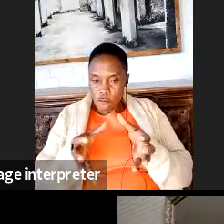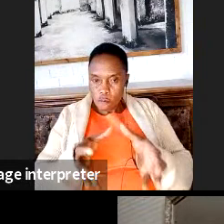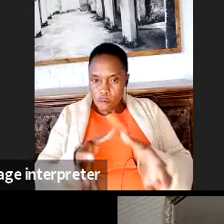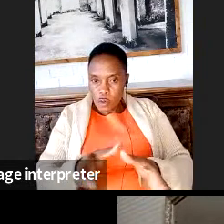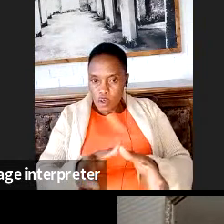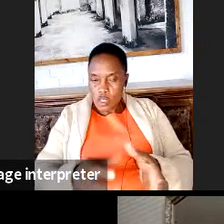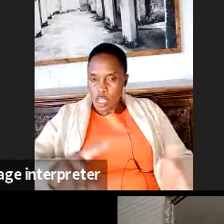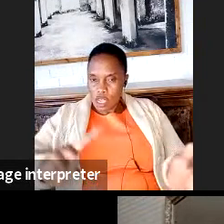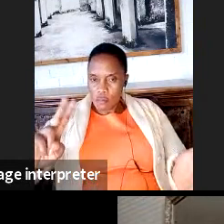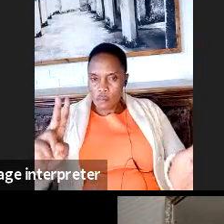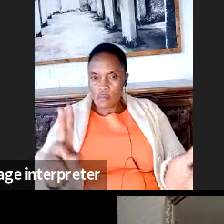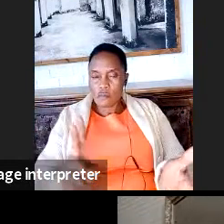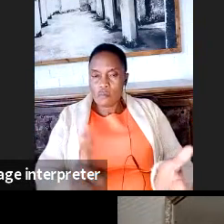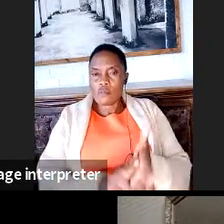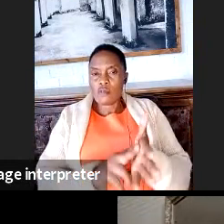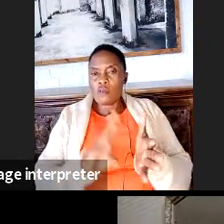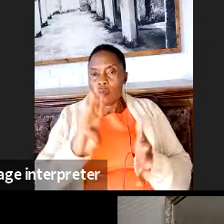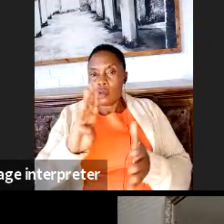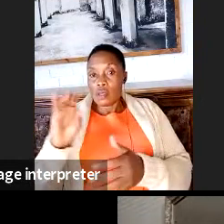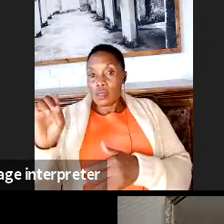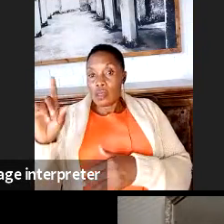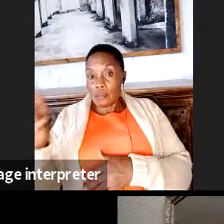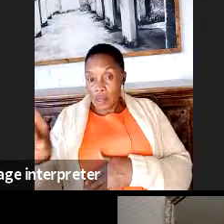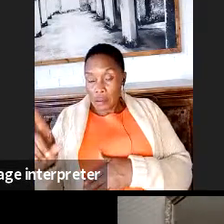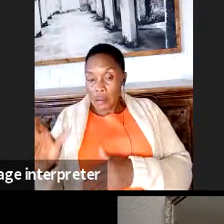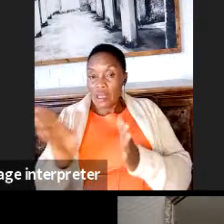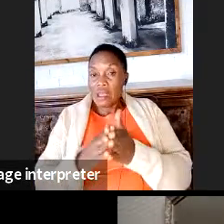through Parliament, and then the President signed it.